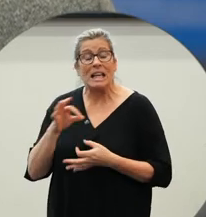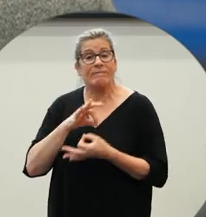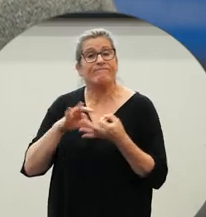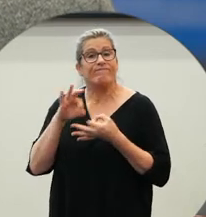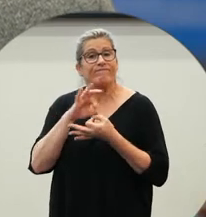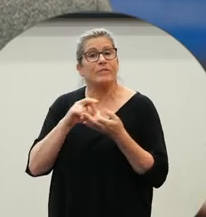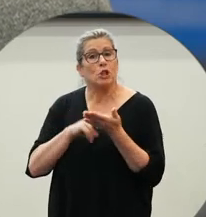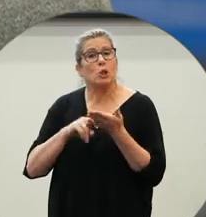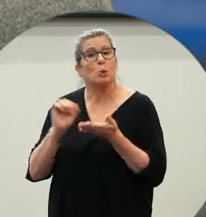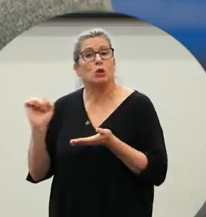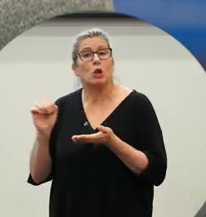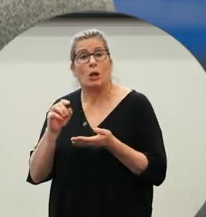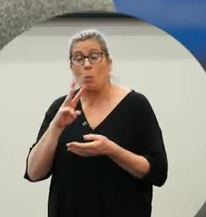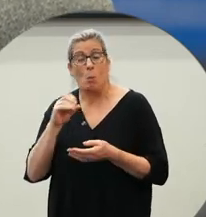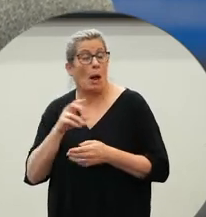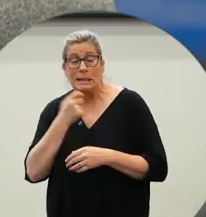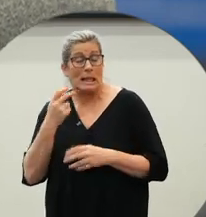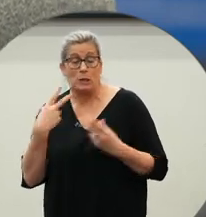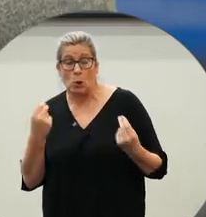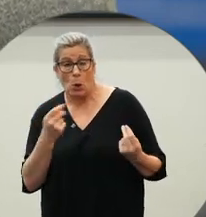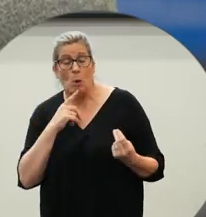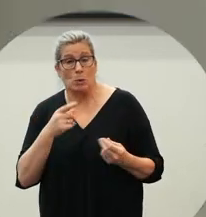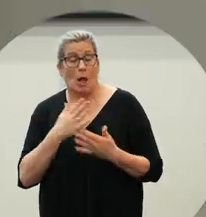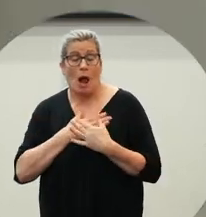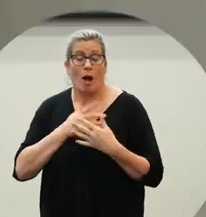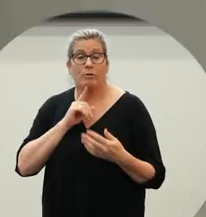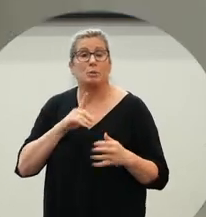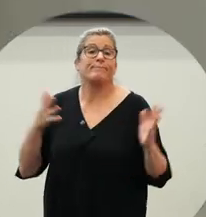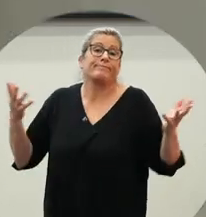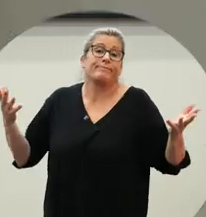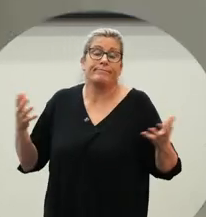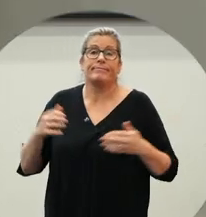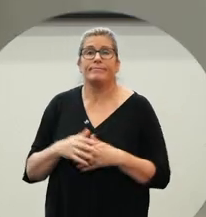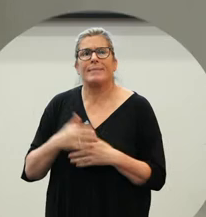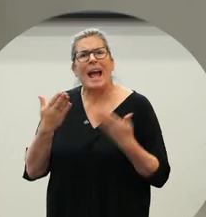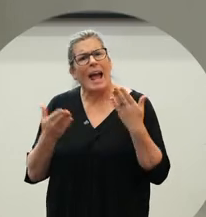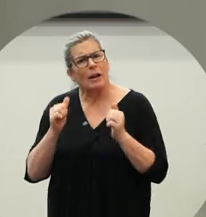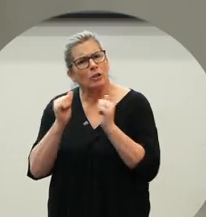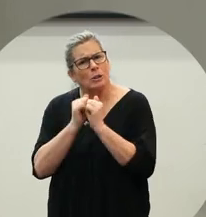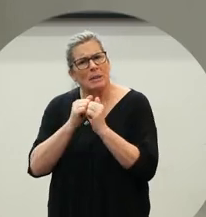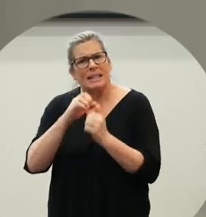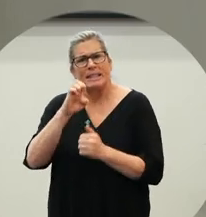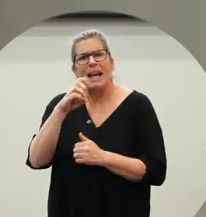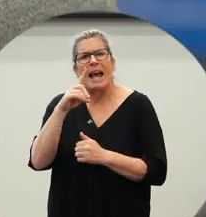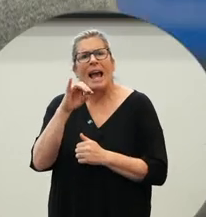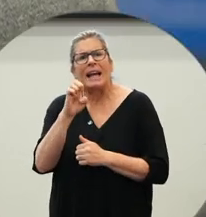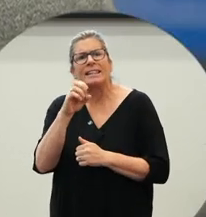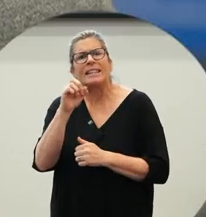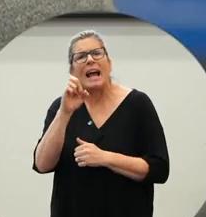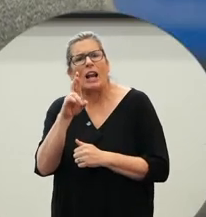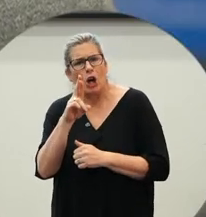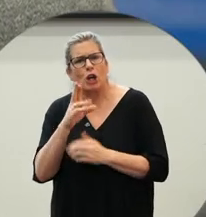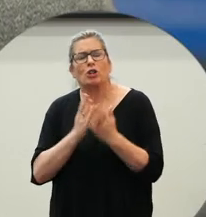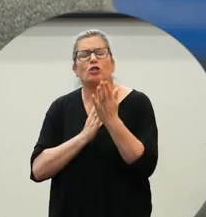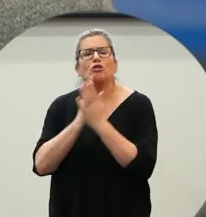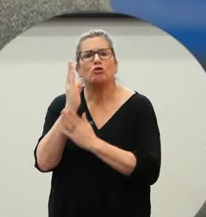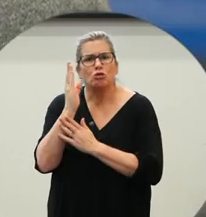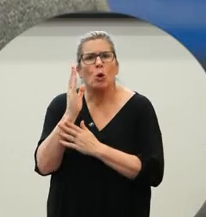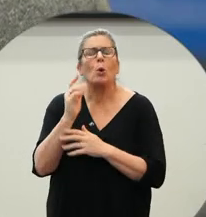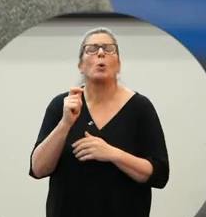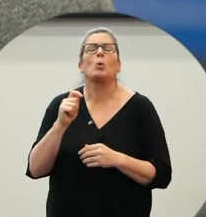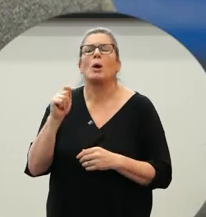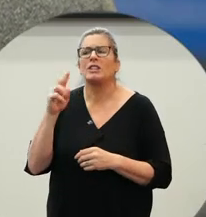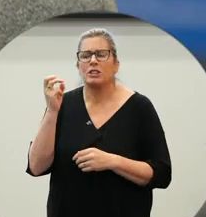but she feels that he used her. Okay. How did she meet Eddie Gallagher? through the Tottenham Claimants Union